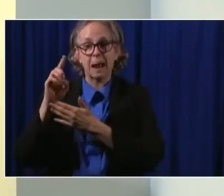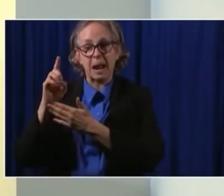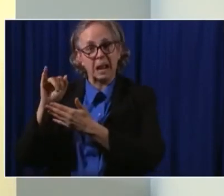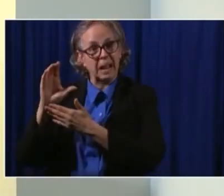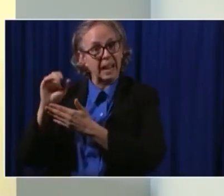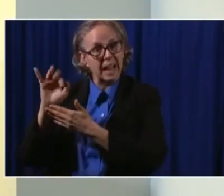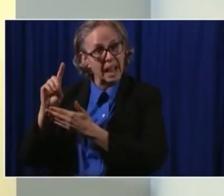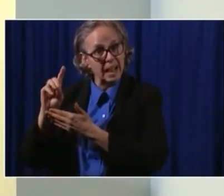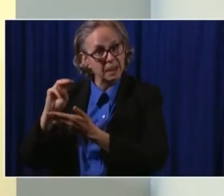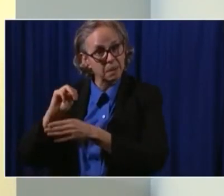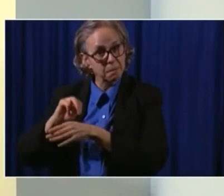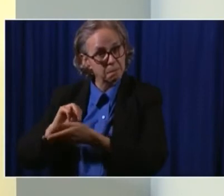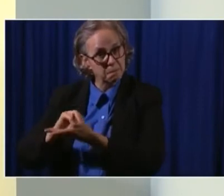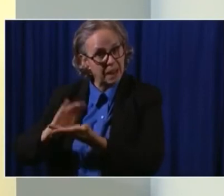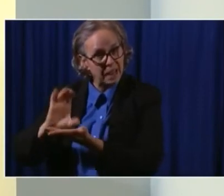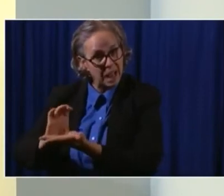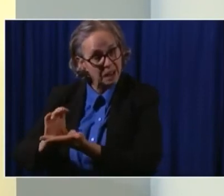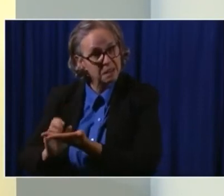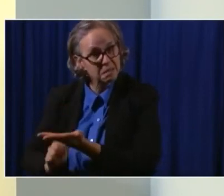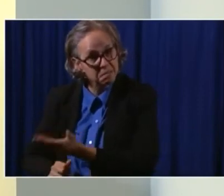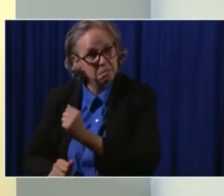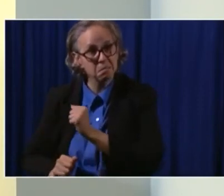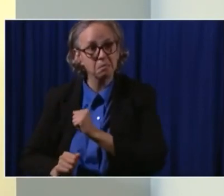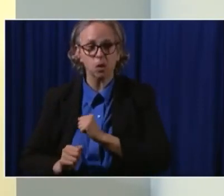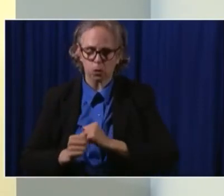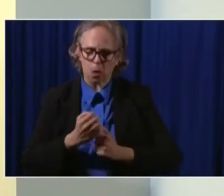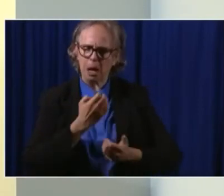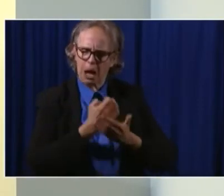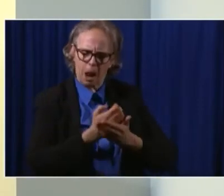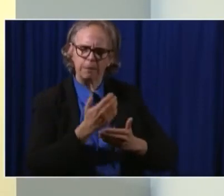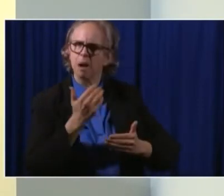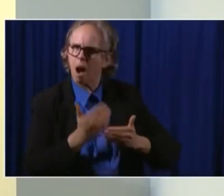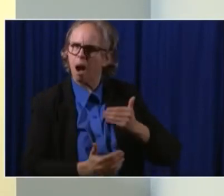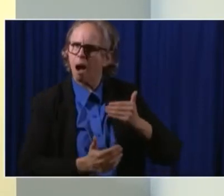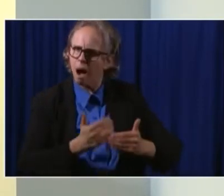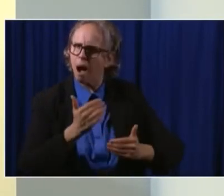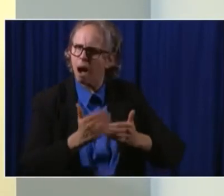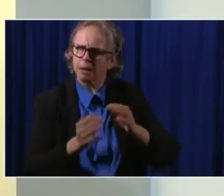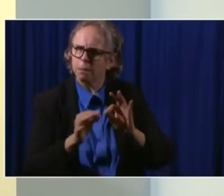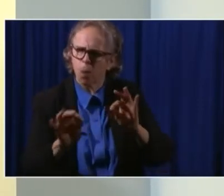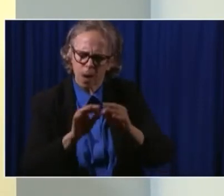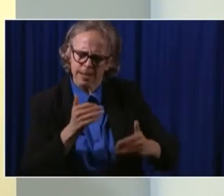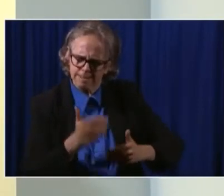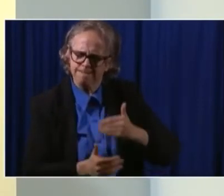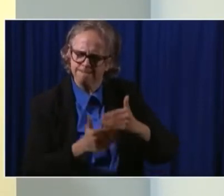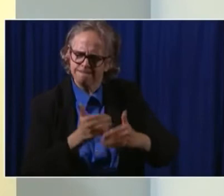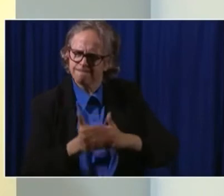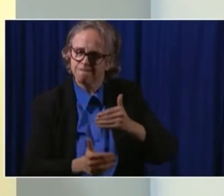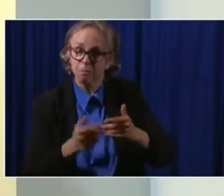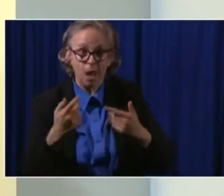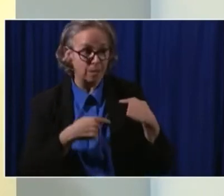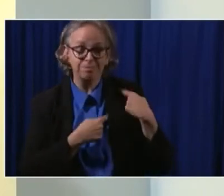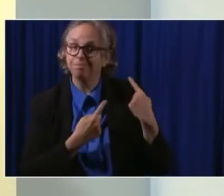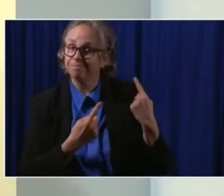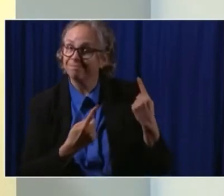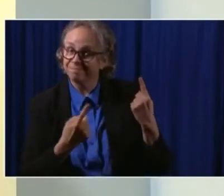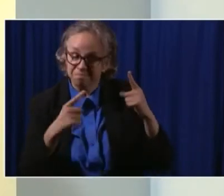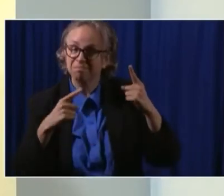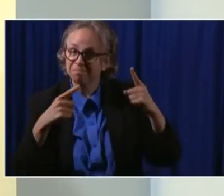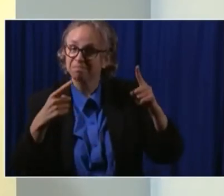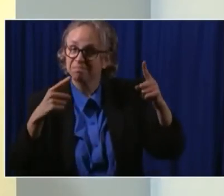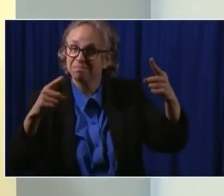is important, and we have a little bit of it going on in Ohio. It was announced last Friday that the unemployment rate